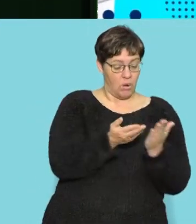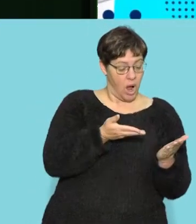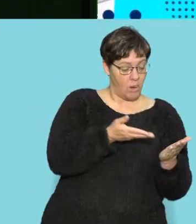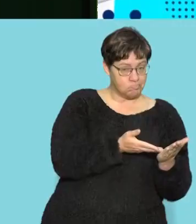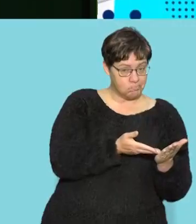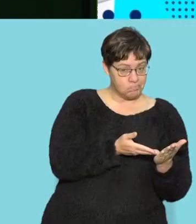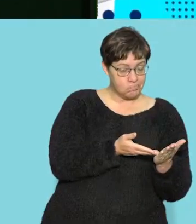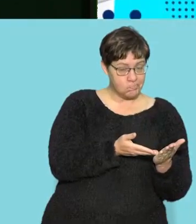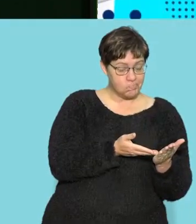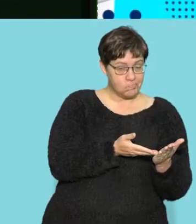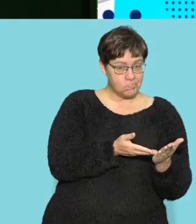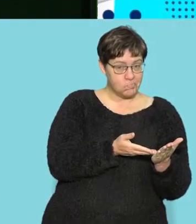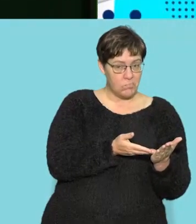have